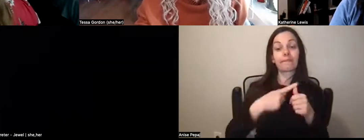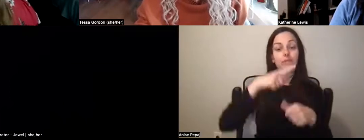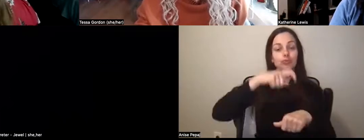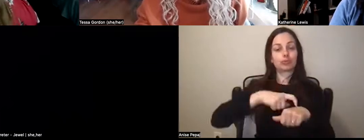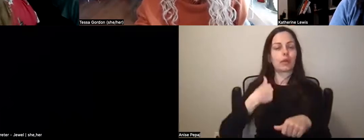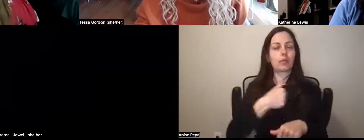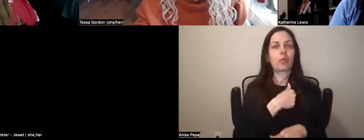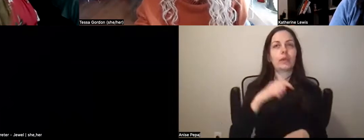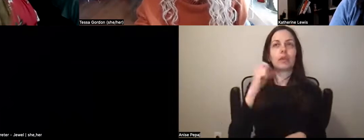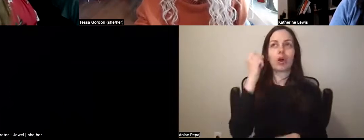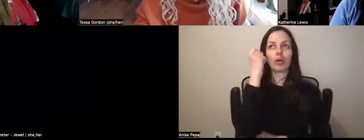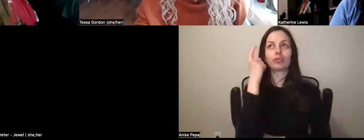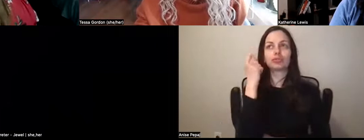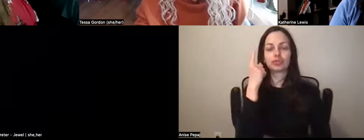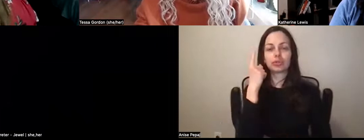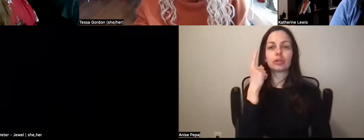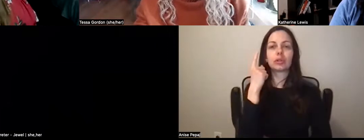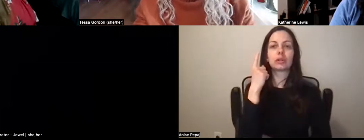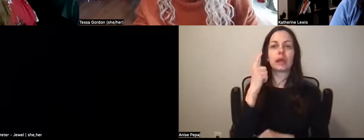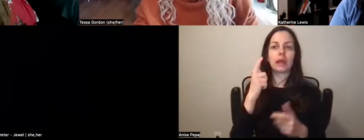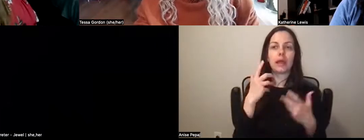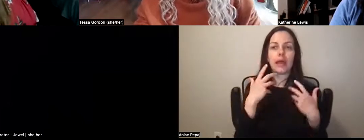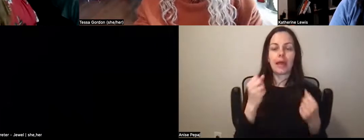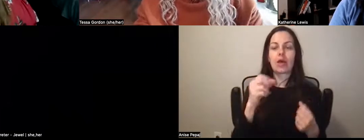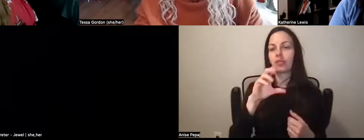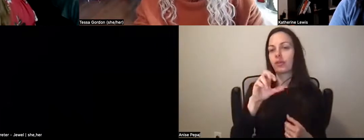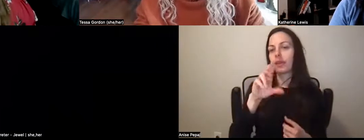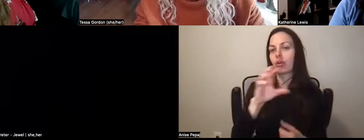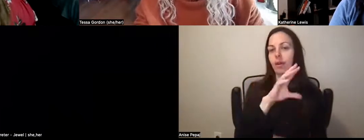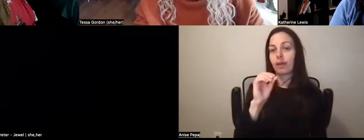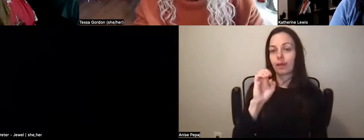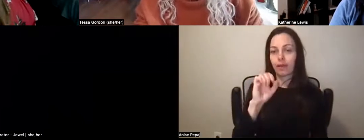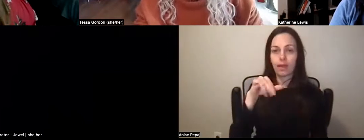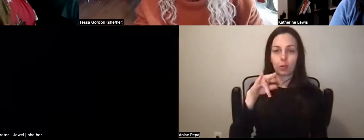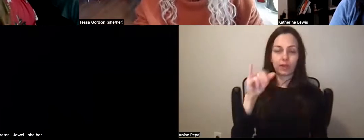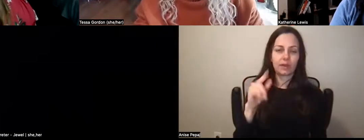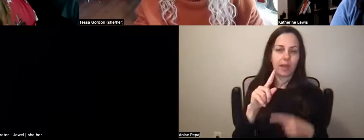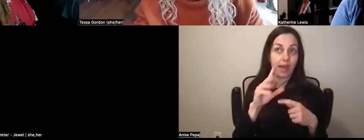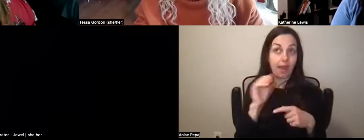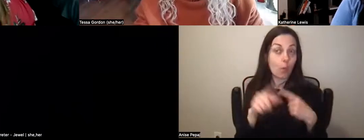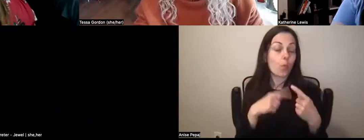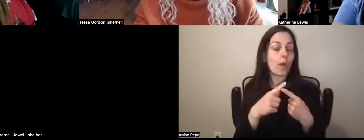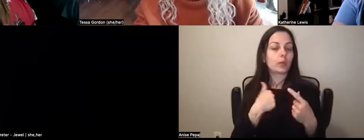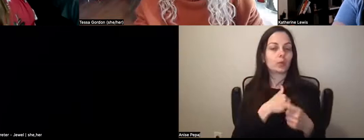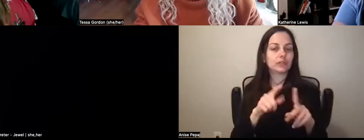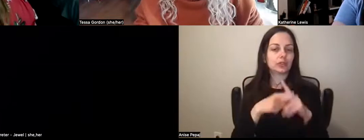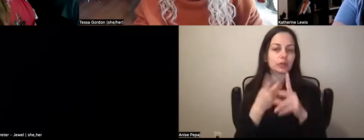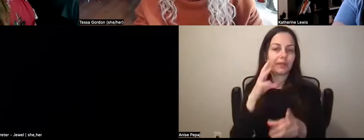of understood healthcare inequity and when we decided to work on it.